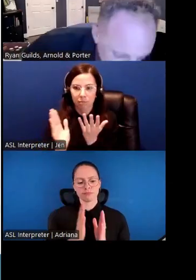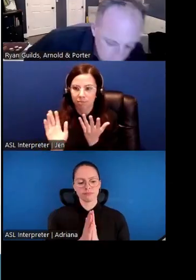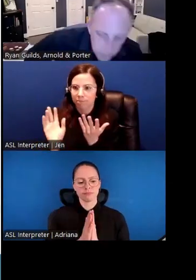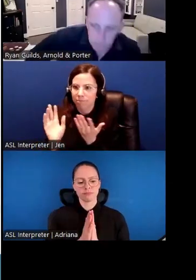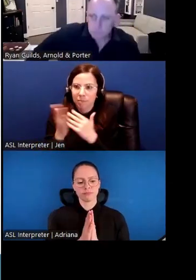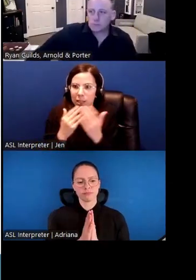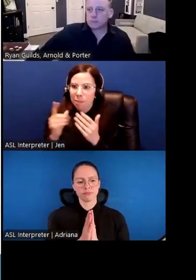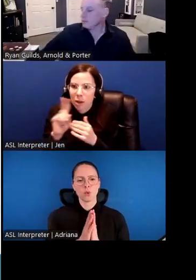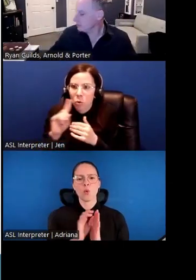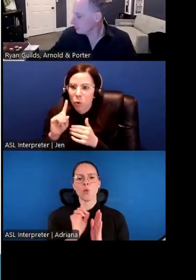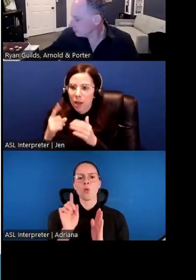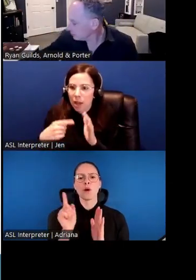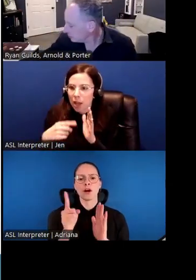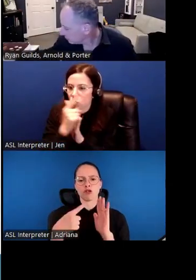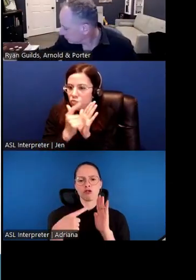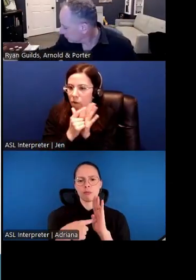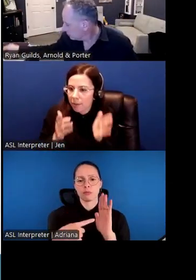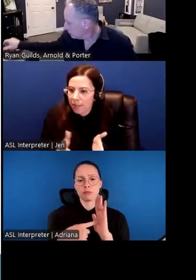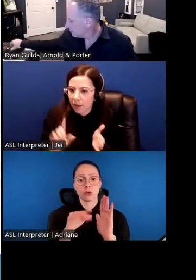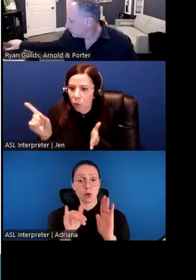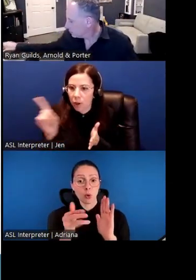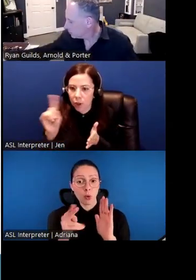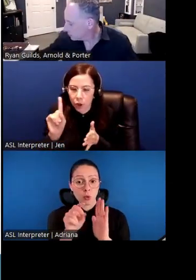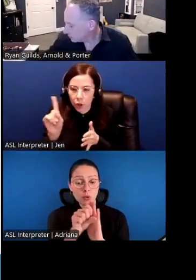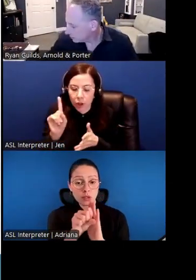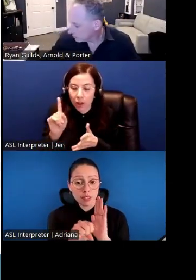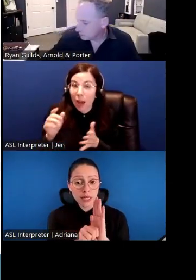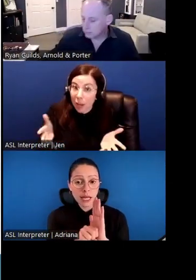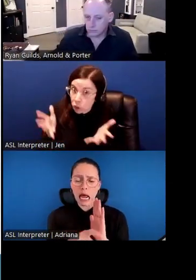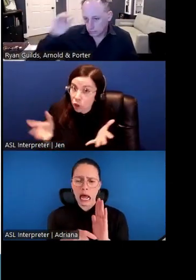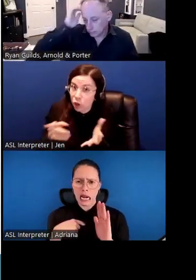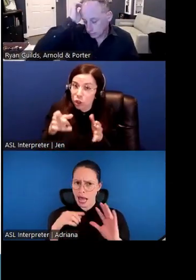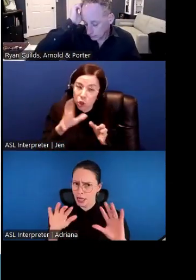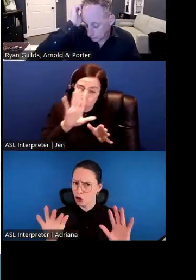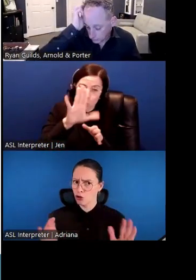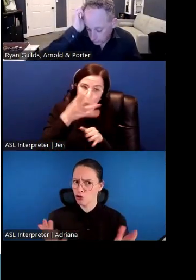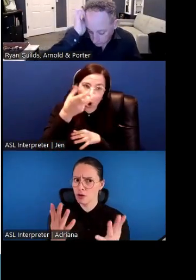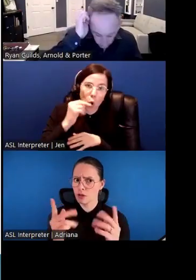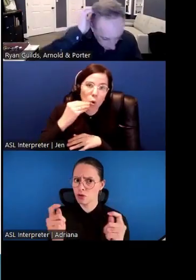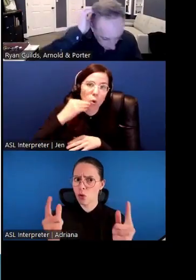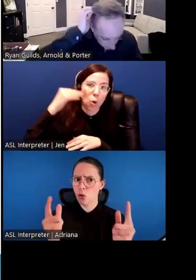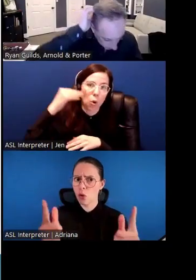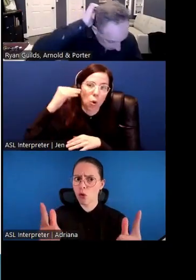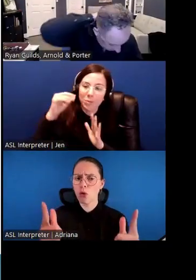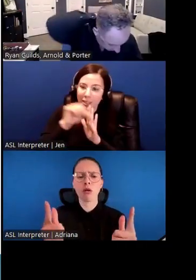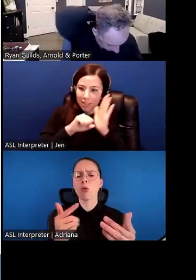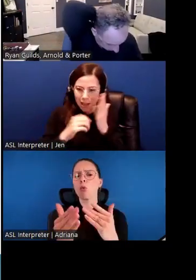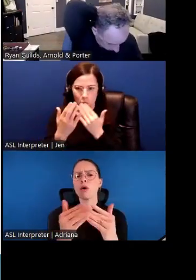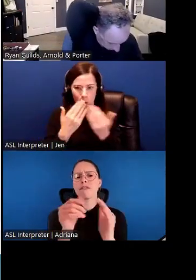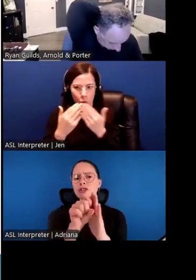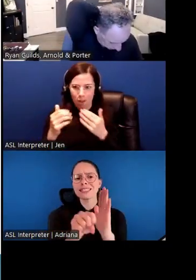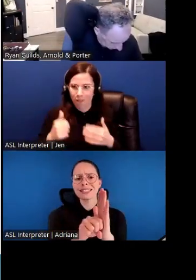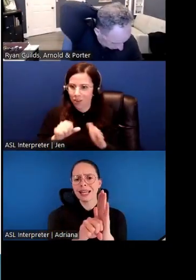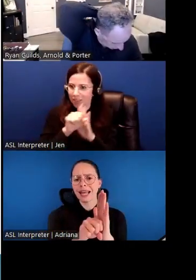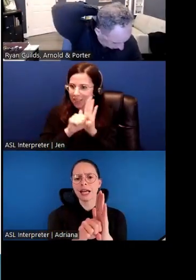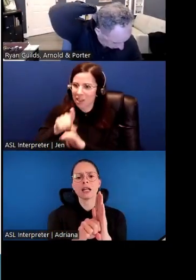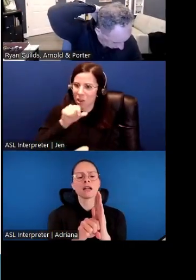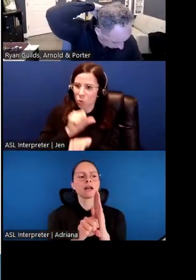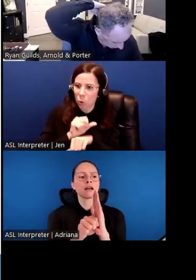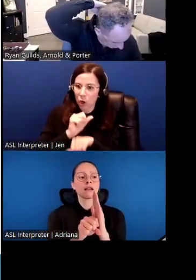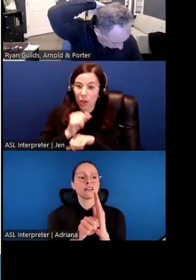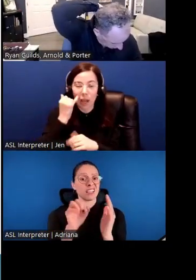representing, whether that be in your own state. And I encourage you all to, if you're whatever state you're in, and if you're interested in this